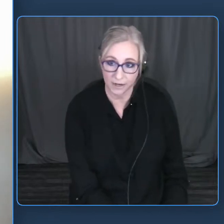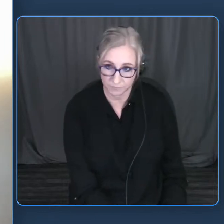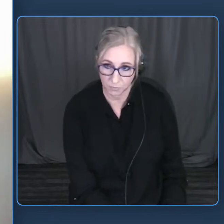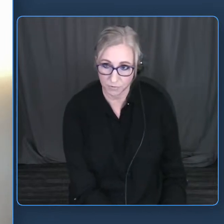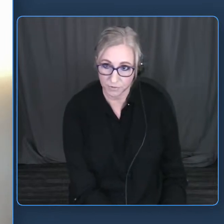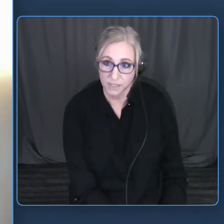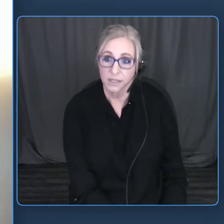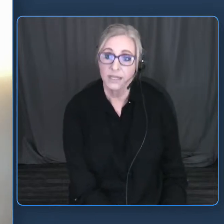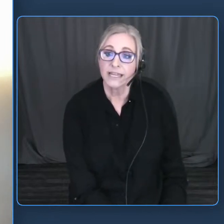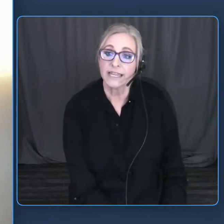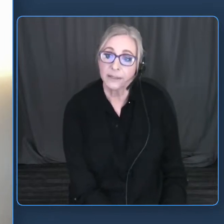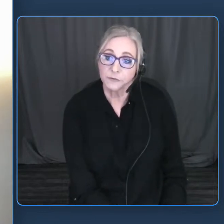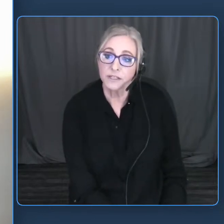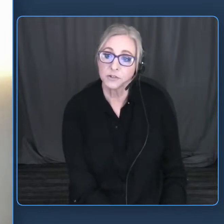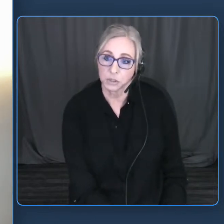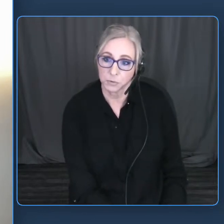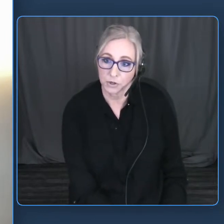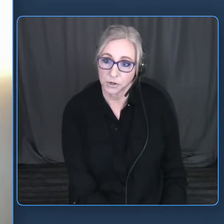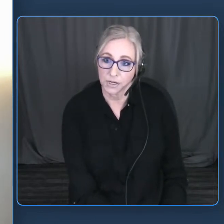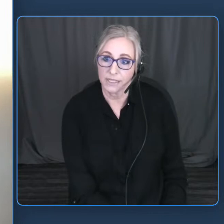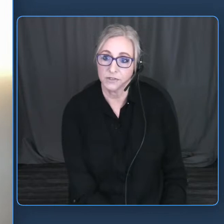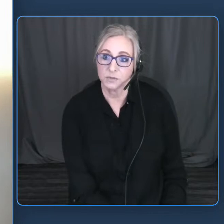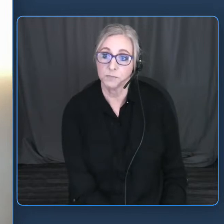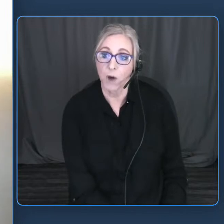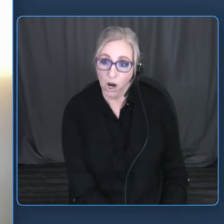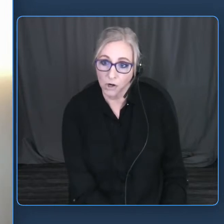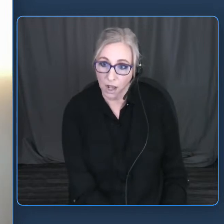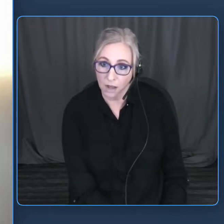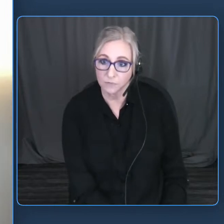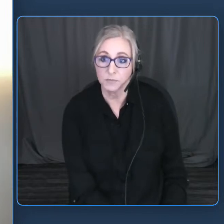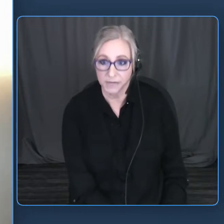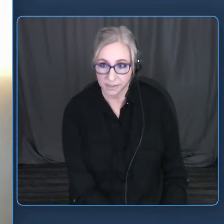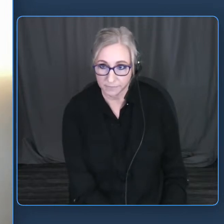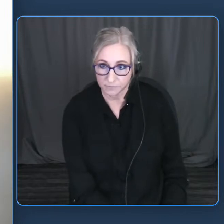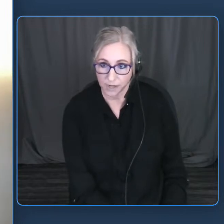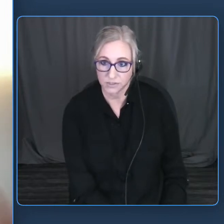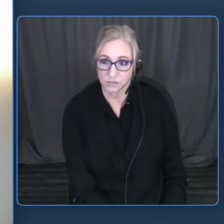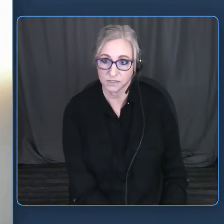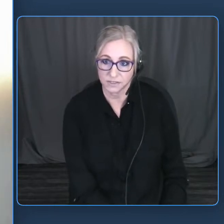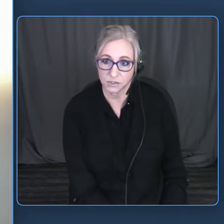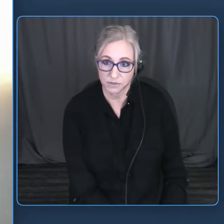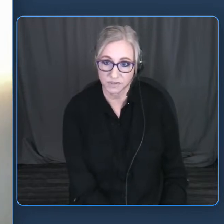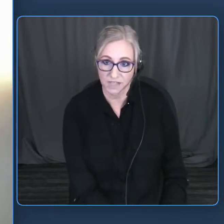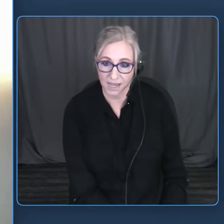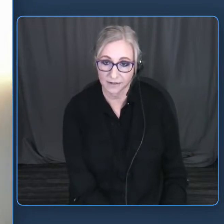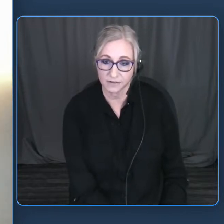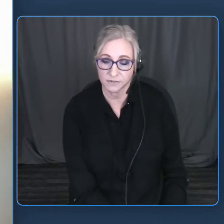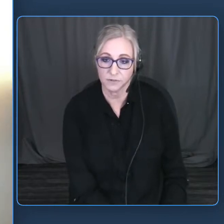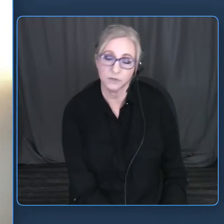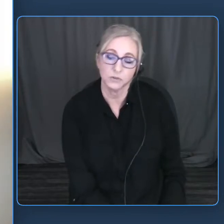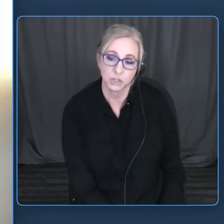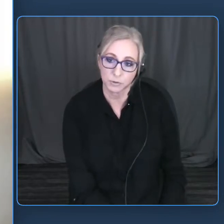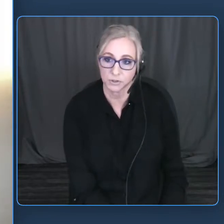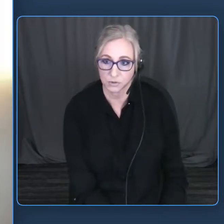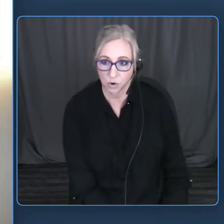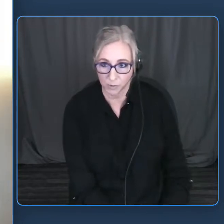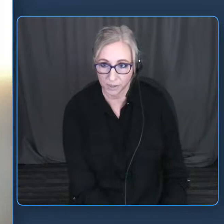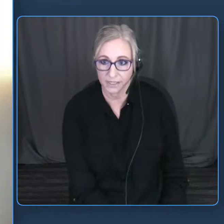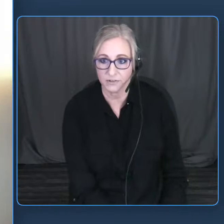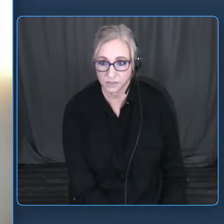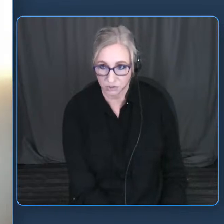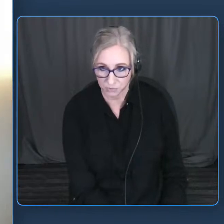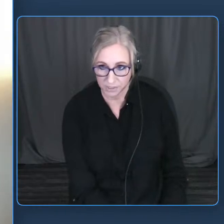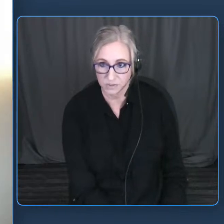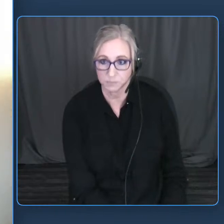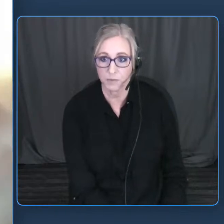to look back and forth. If the interpreter is part of the meeting, right? So that it's the sign, the interpreter is